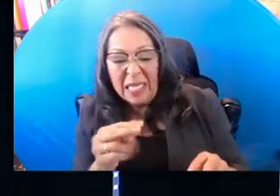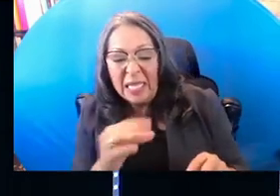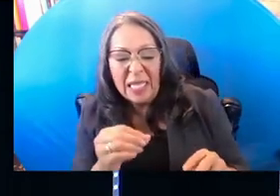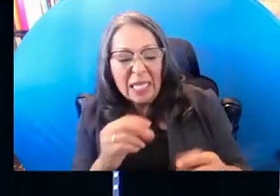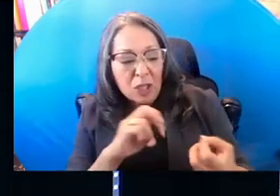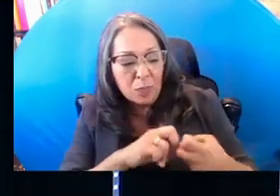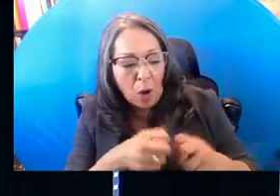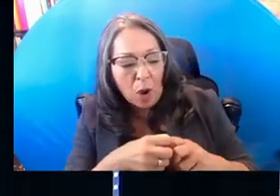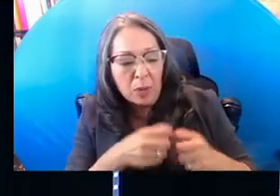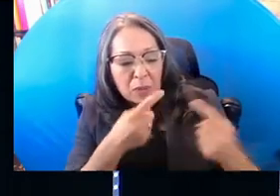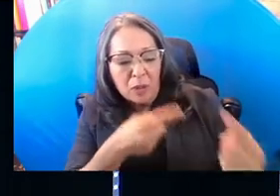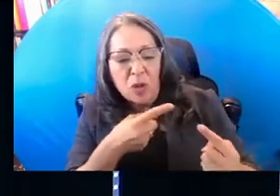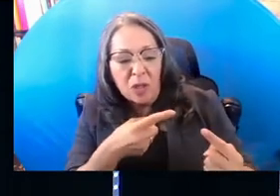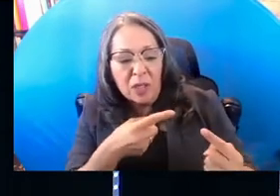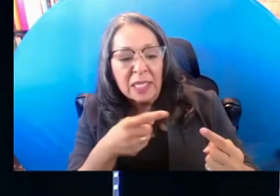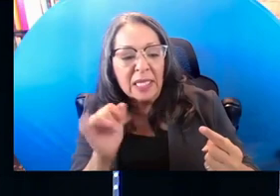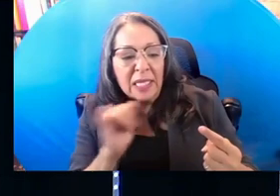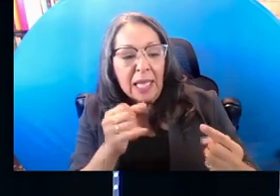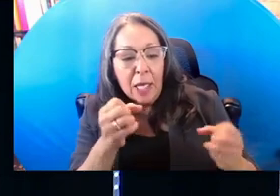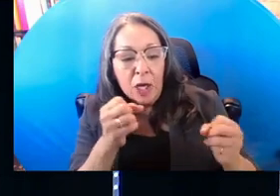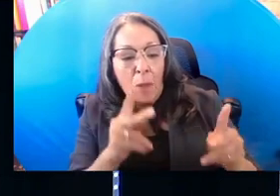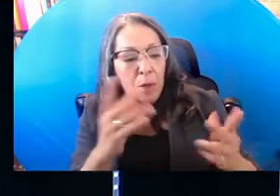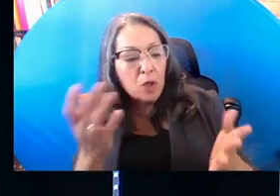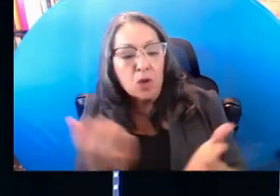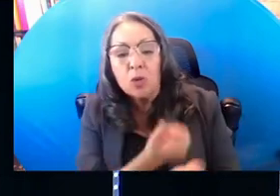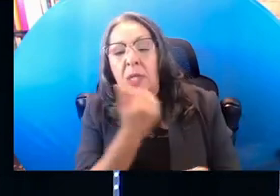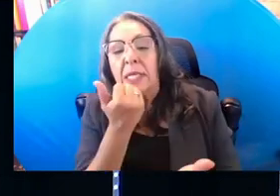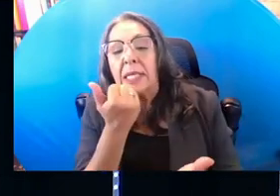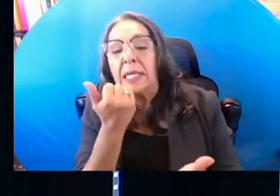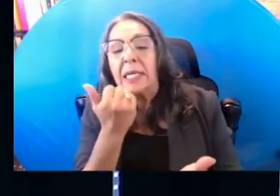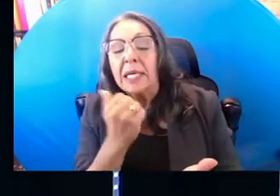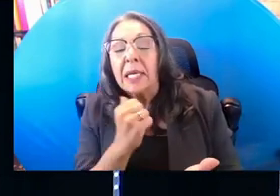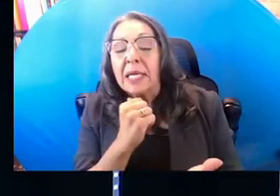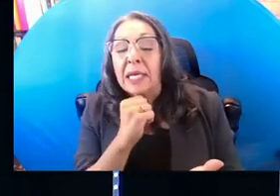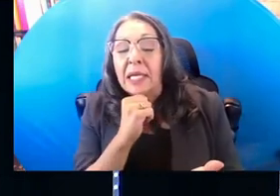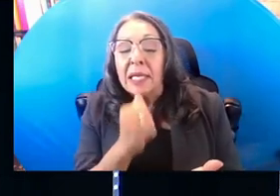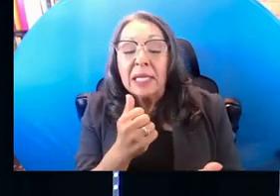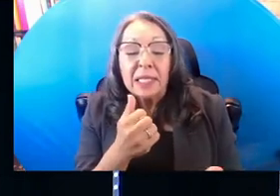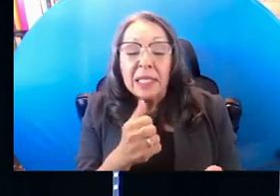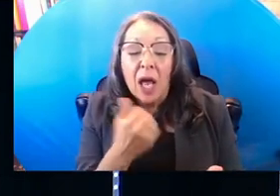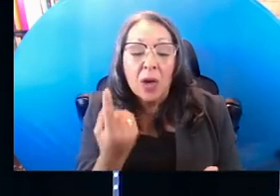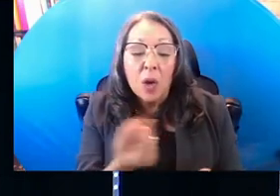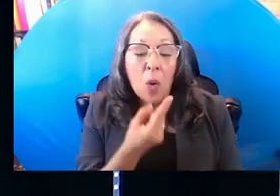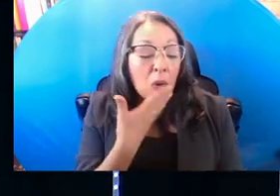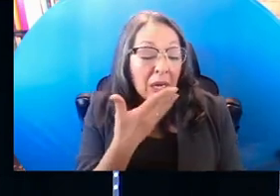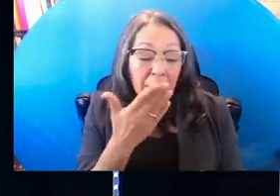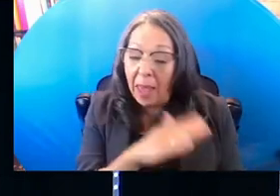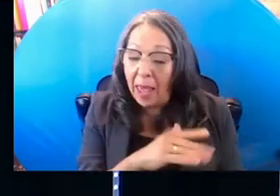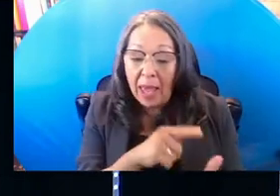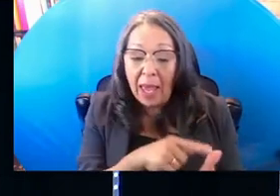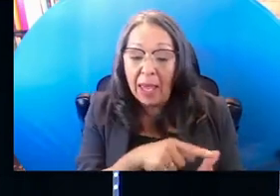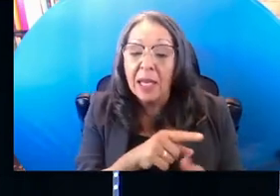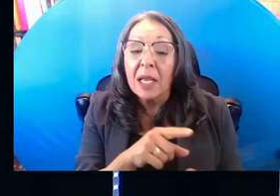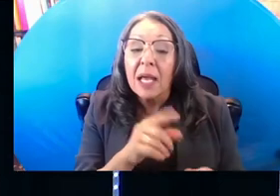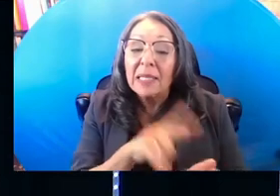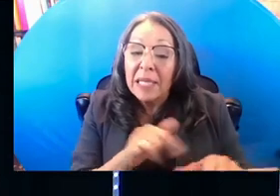these opportunities, that we need to see them as not just good or not just bad. Don't do that. Not just bad, but as